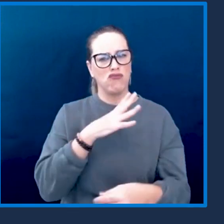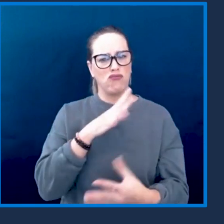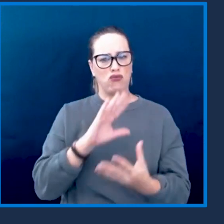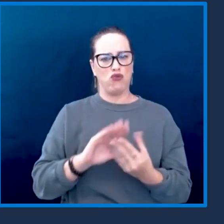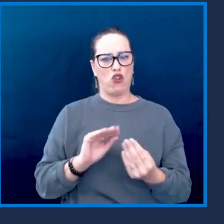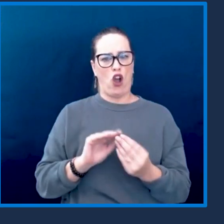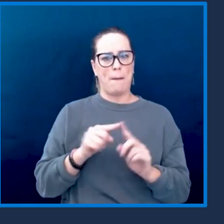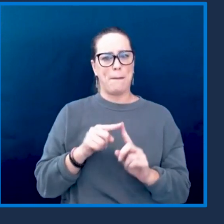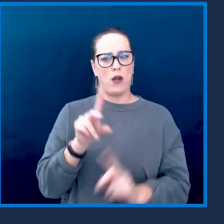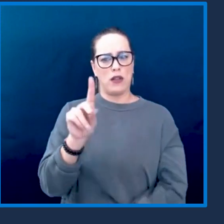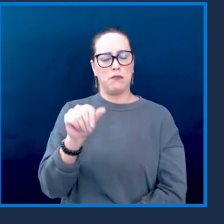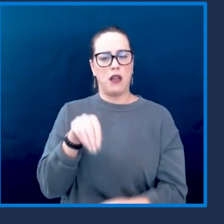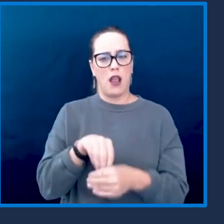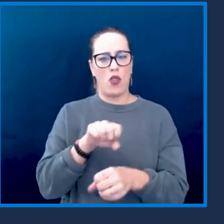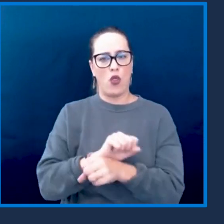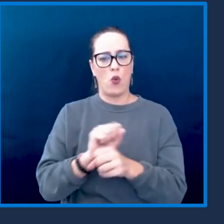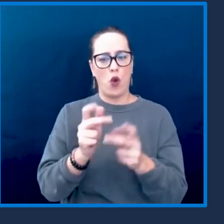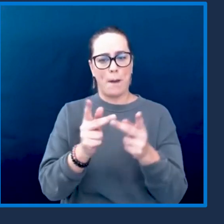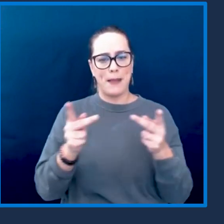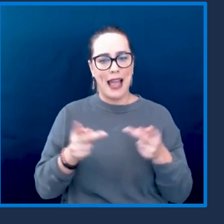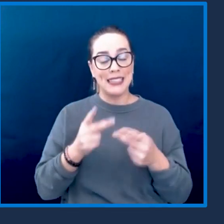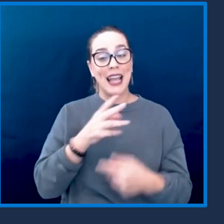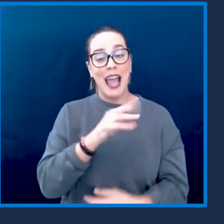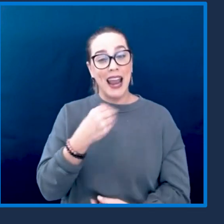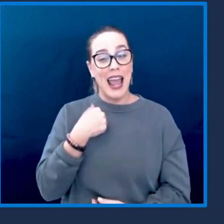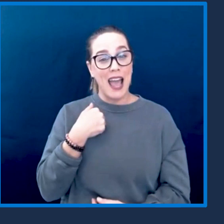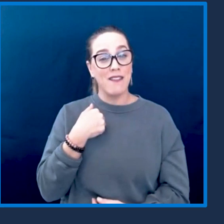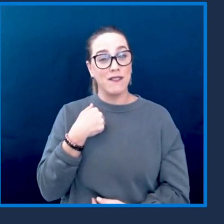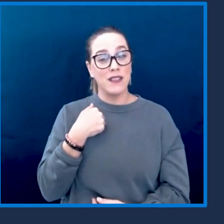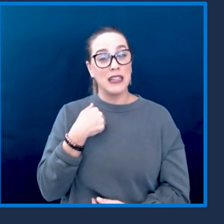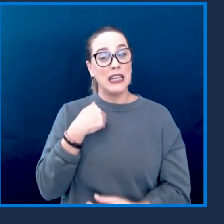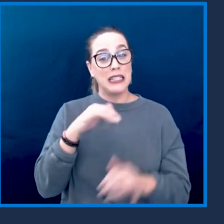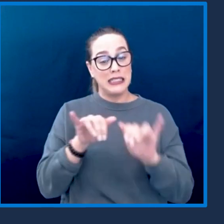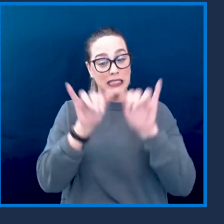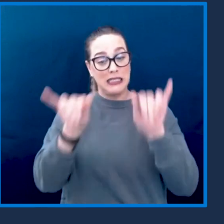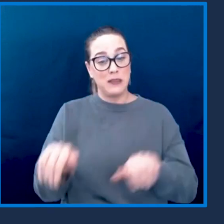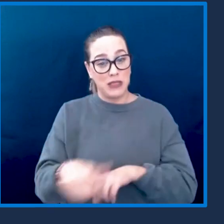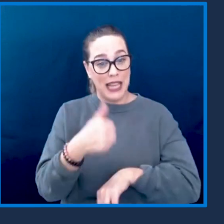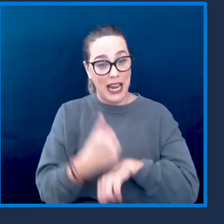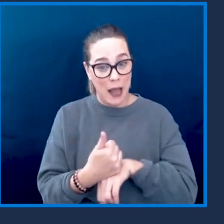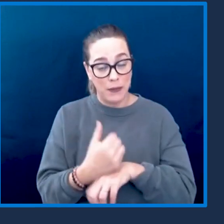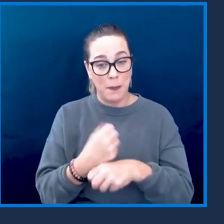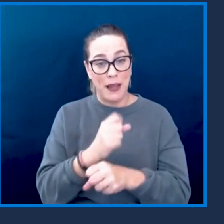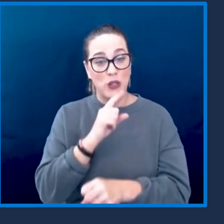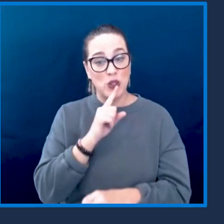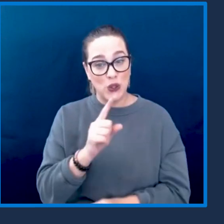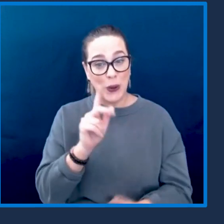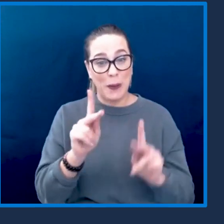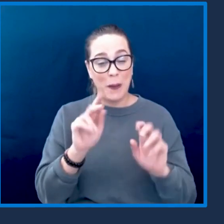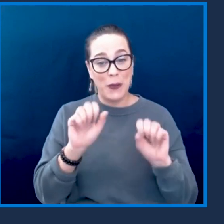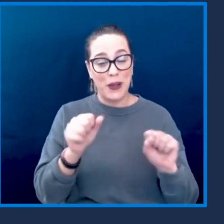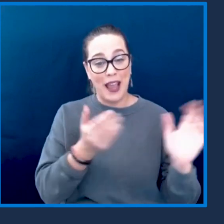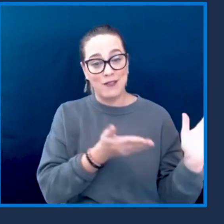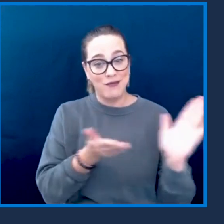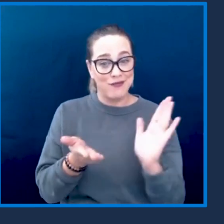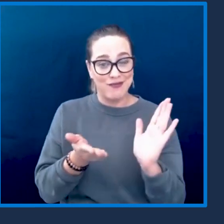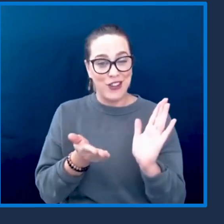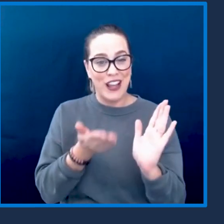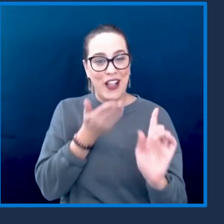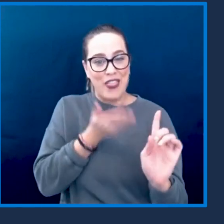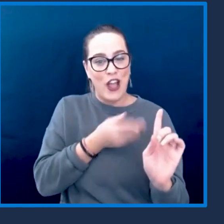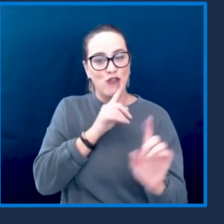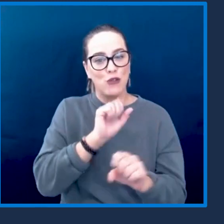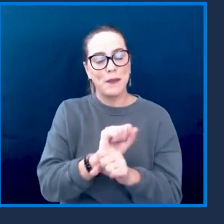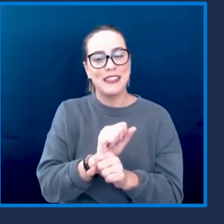are processes in place to ensure that our employees can bring their authentic self to work. So just a